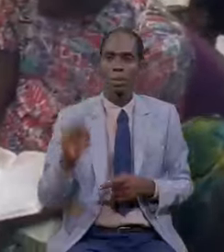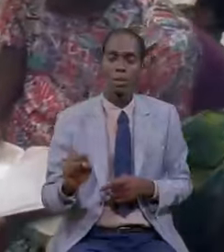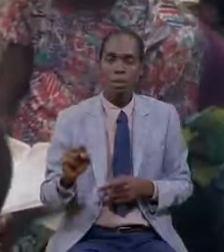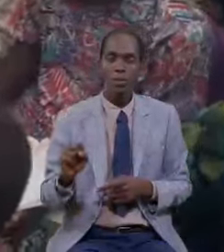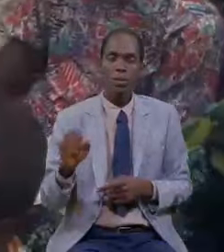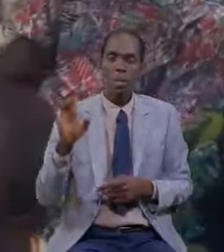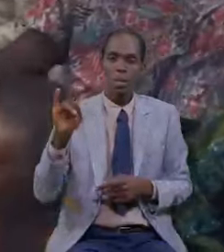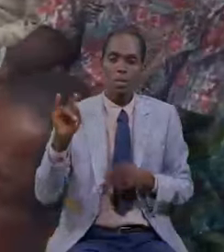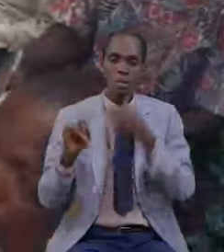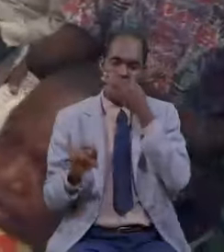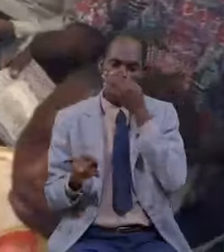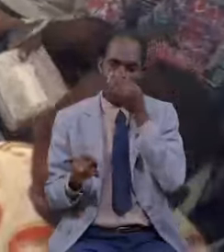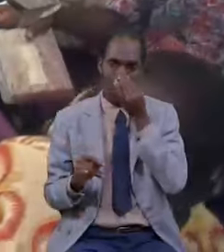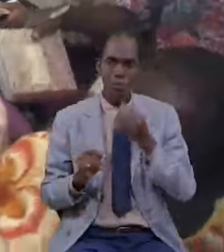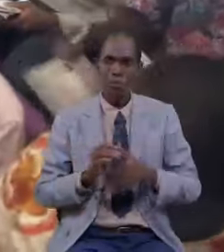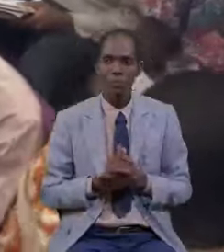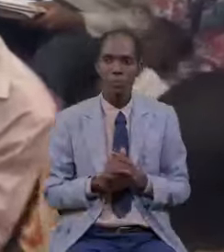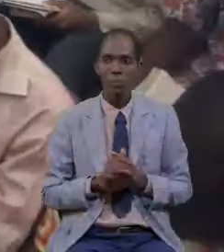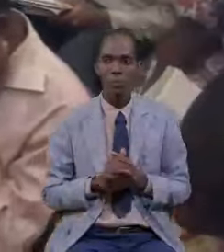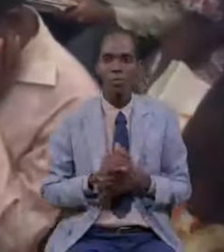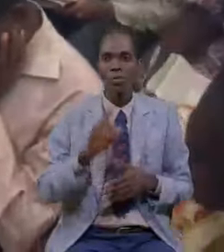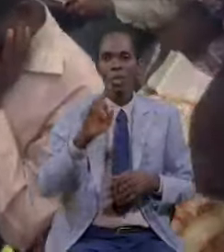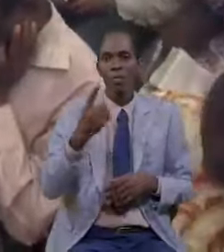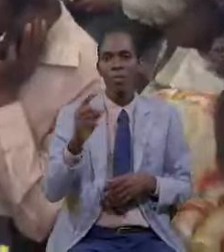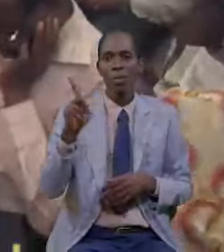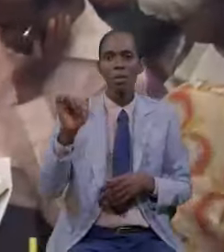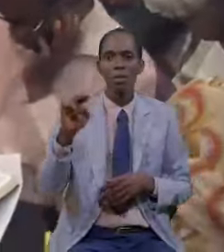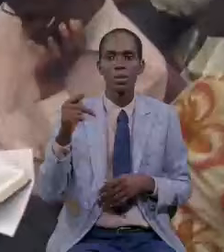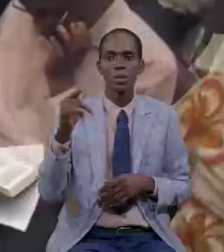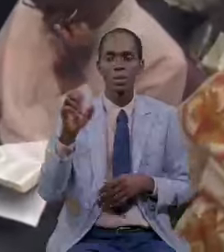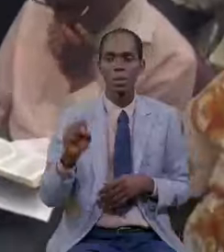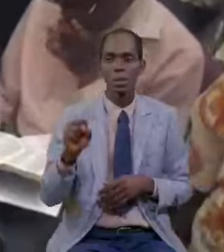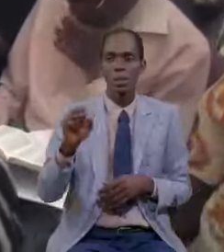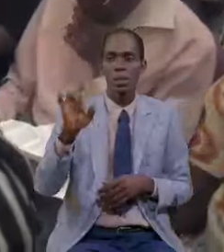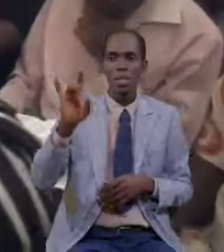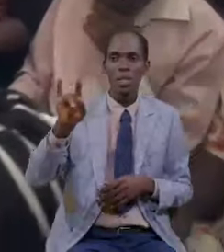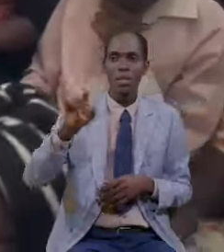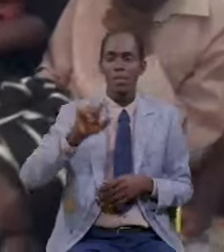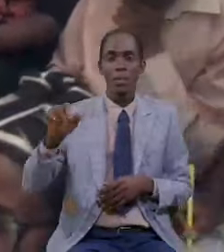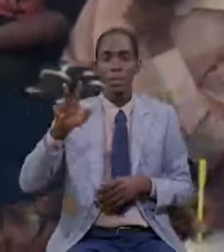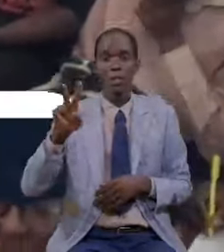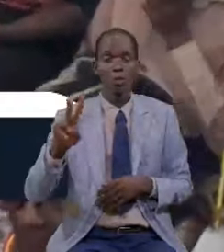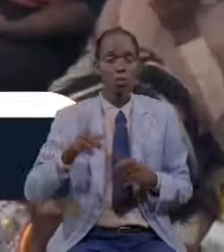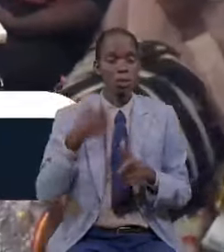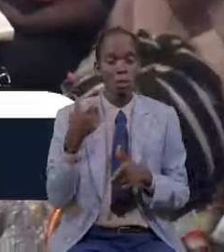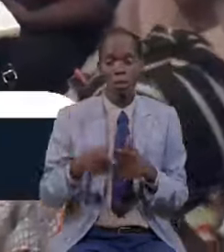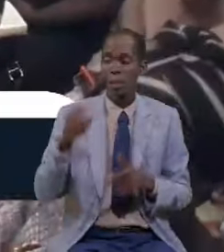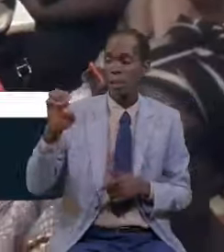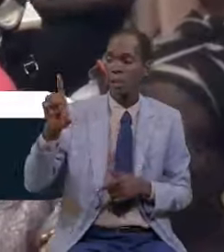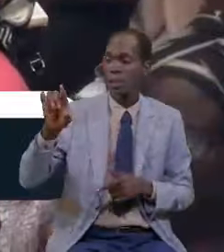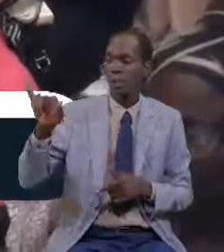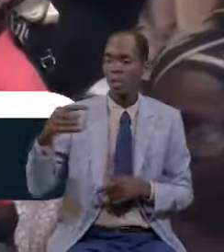Kings. I'm reading here from verse 22. Then said Elijah unto the